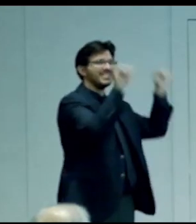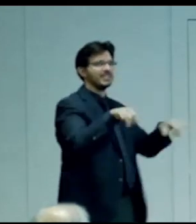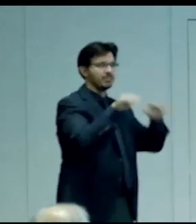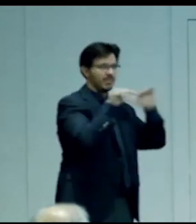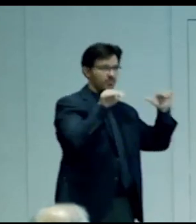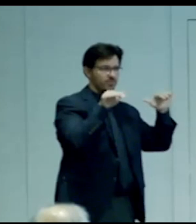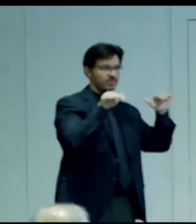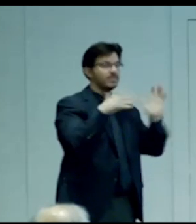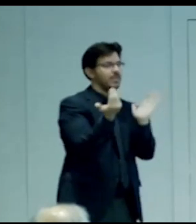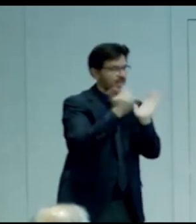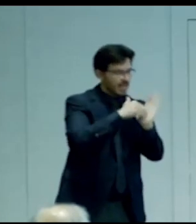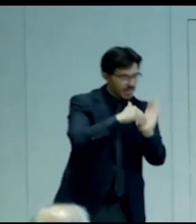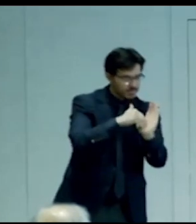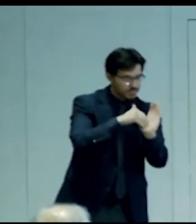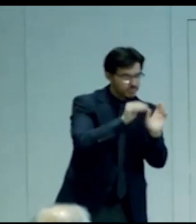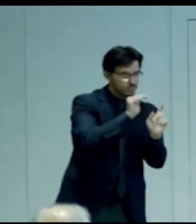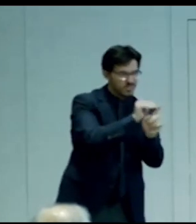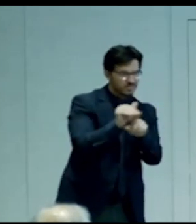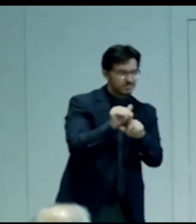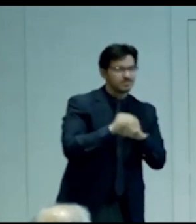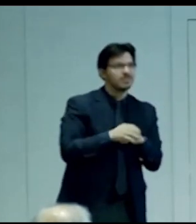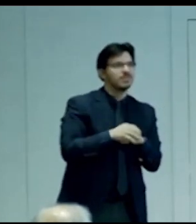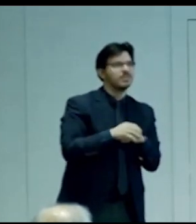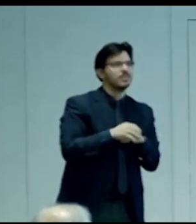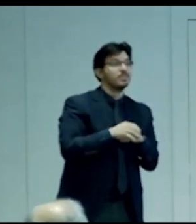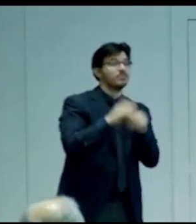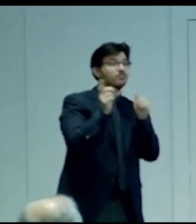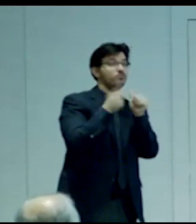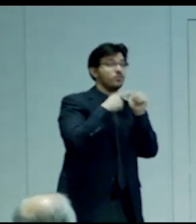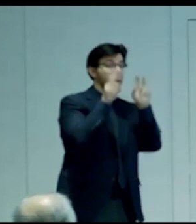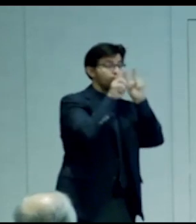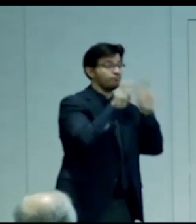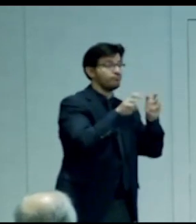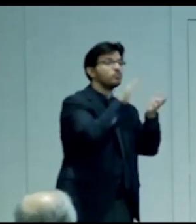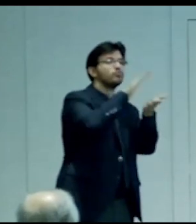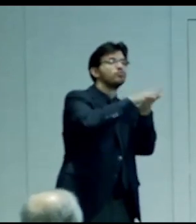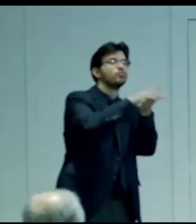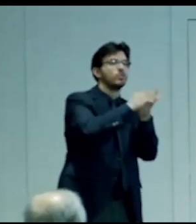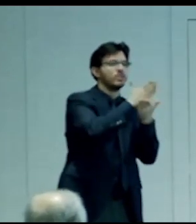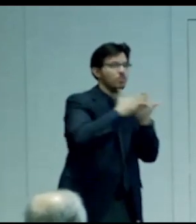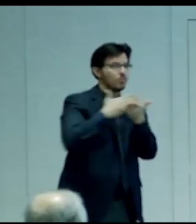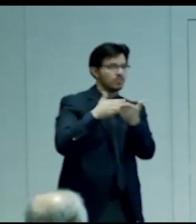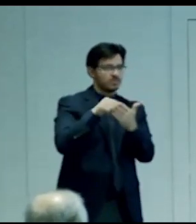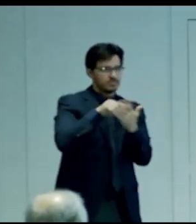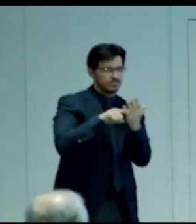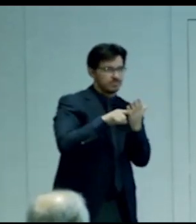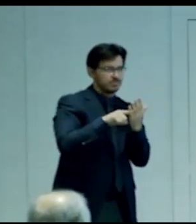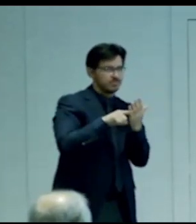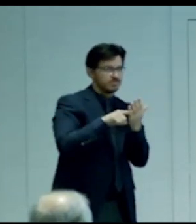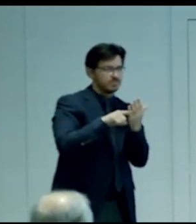I remind you that we now first look at the schooling components, and we see that